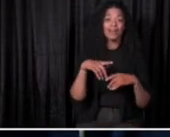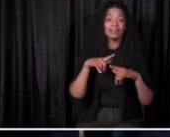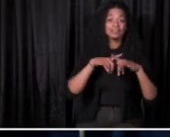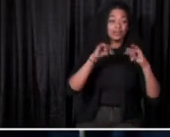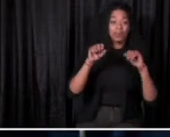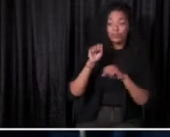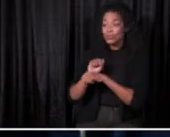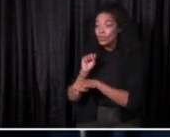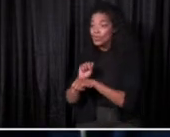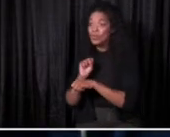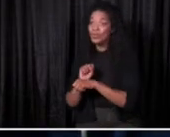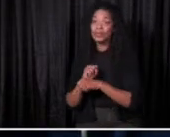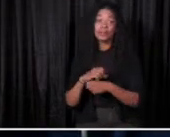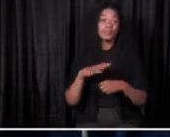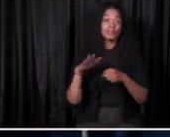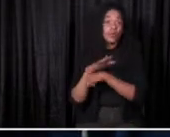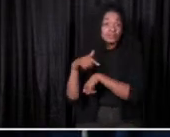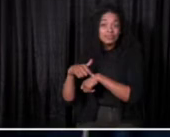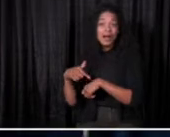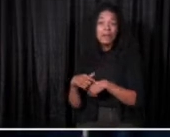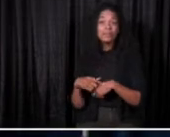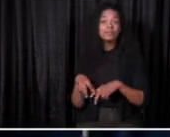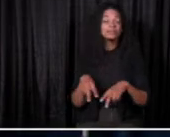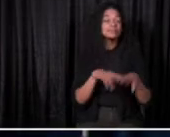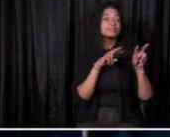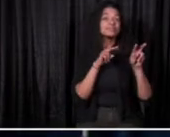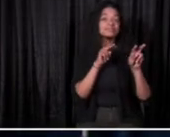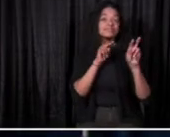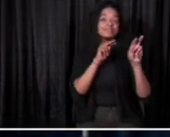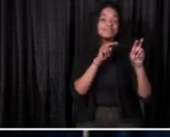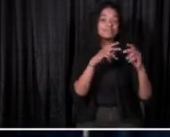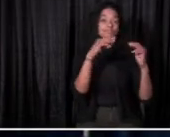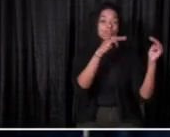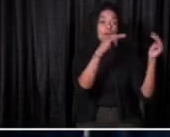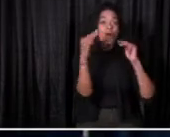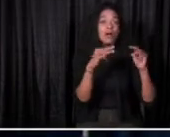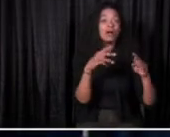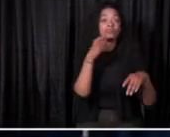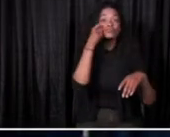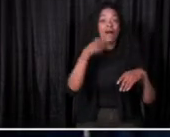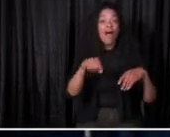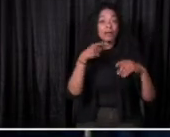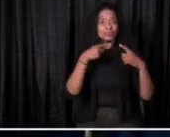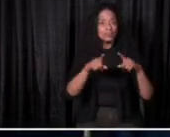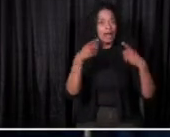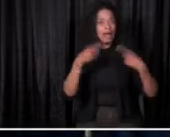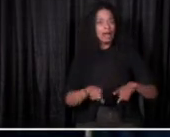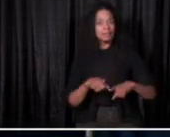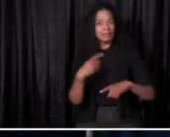the armed invasion of Ukraine and its effect on her family.